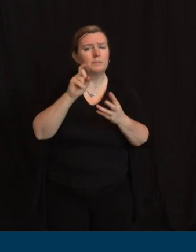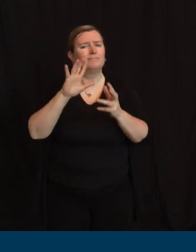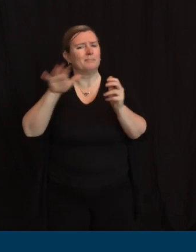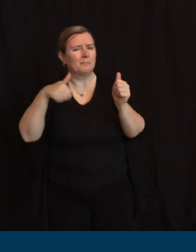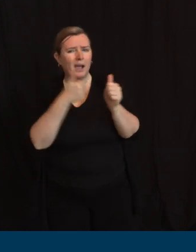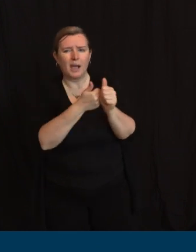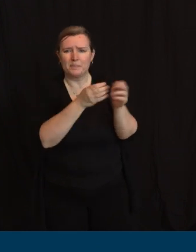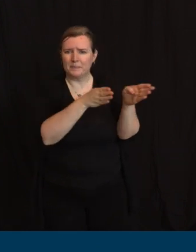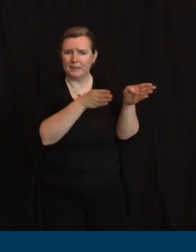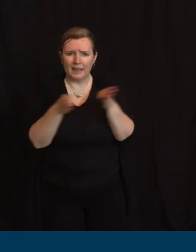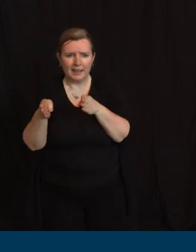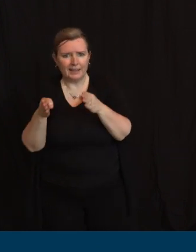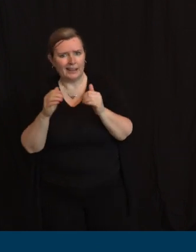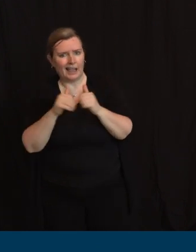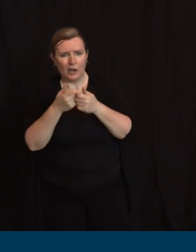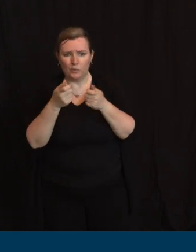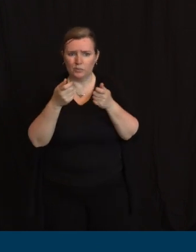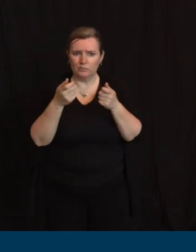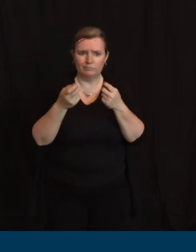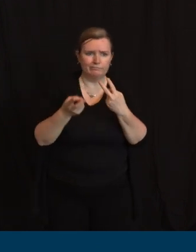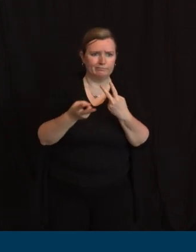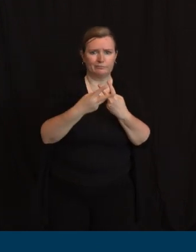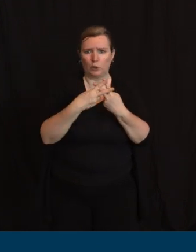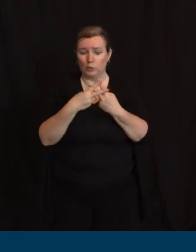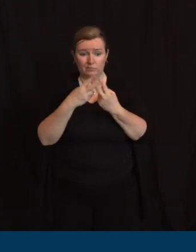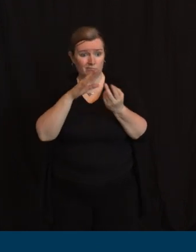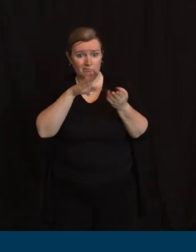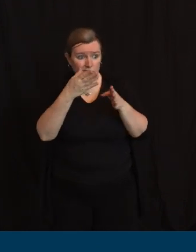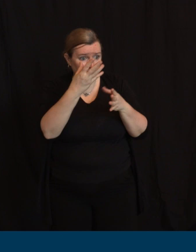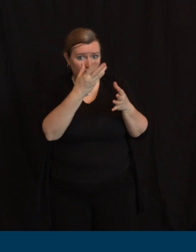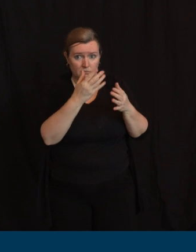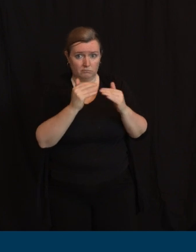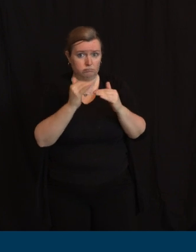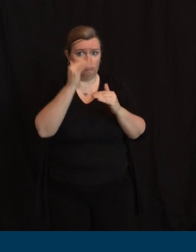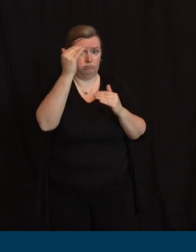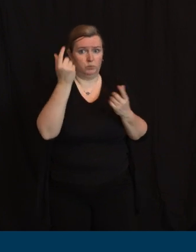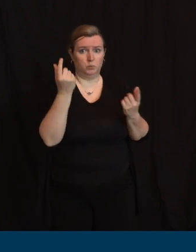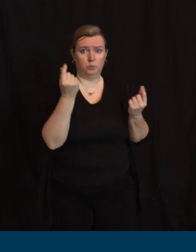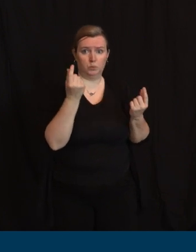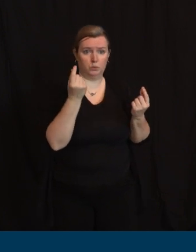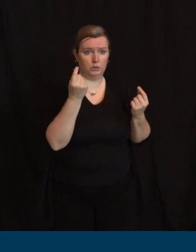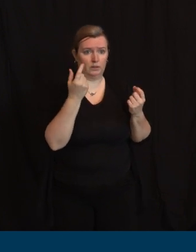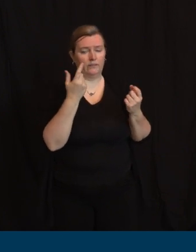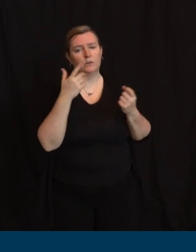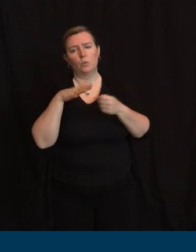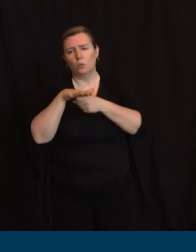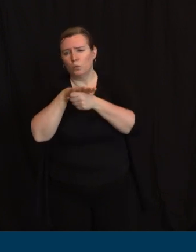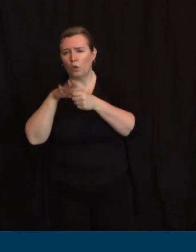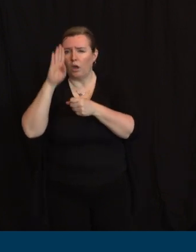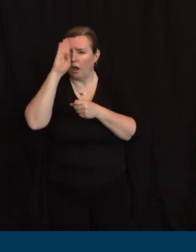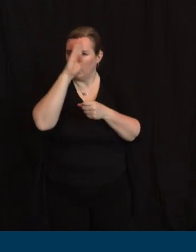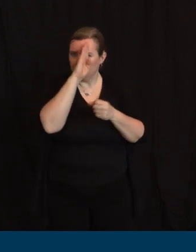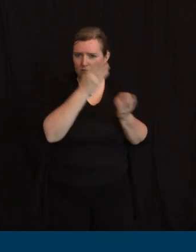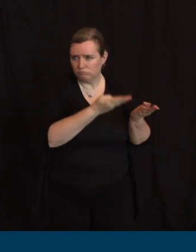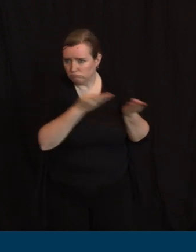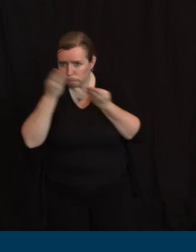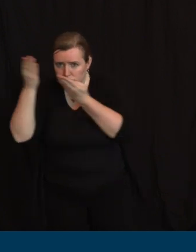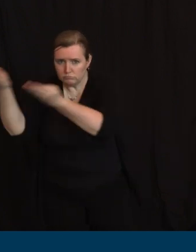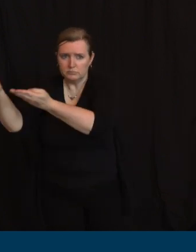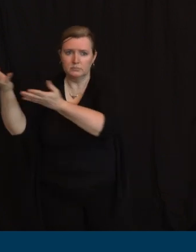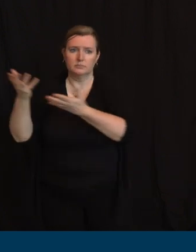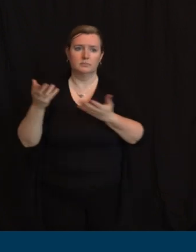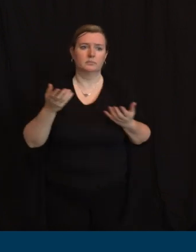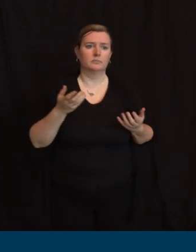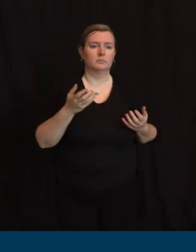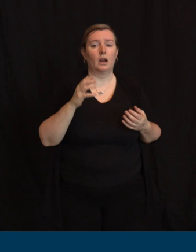of deceased at the local hospital. On the 14th, we received another complaint that more